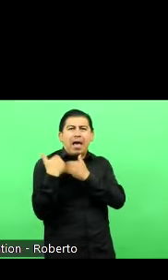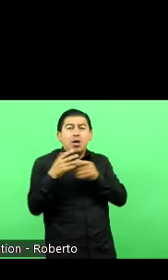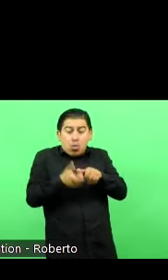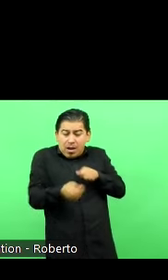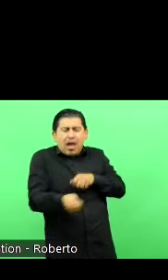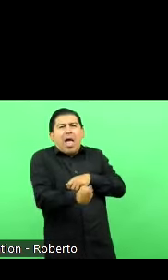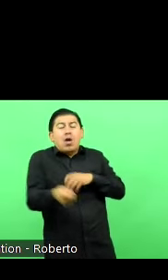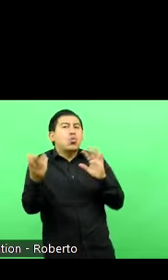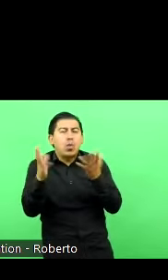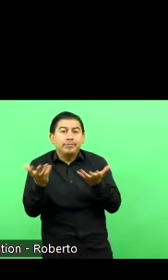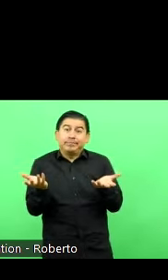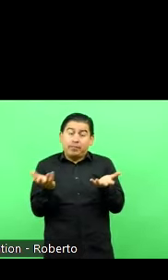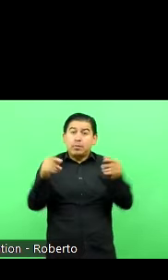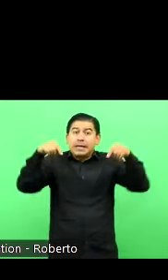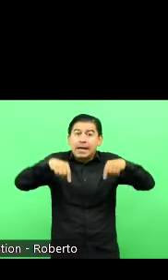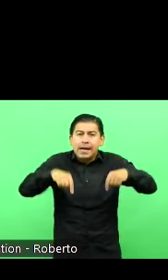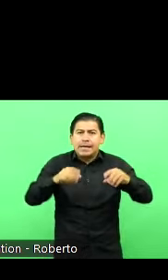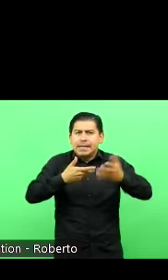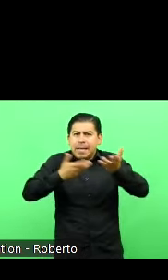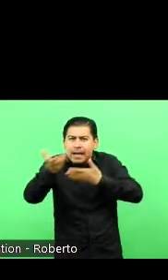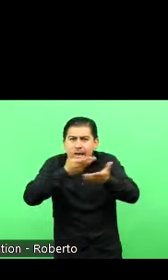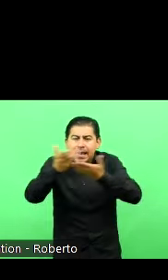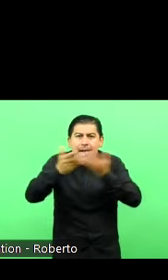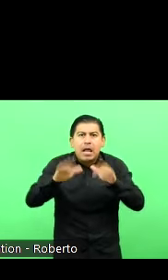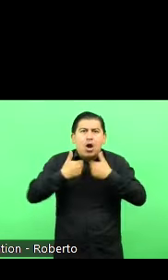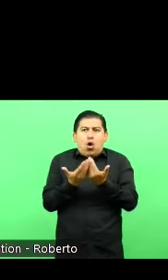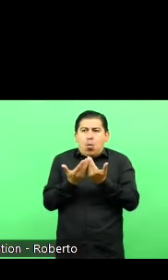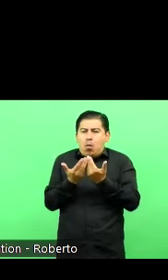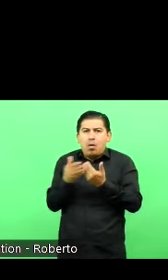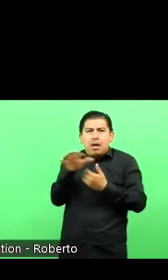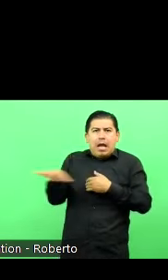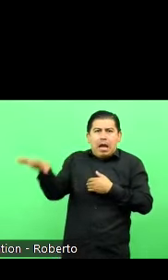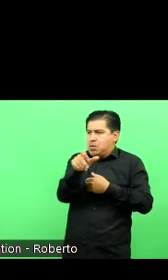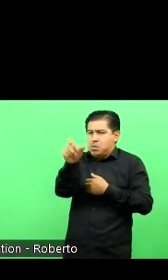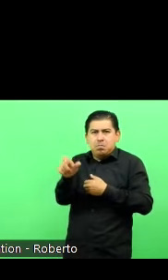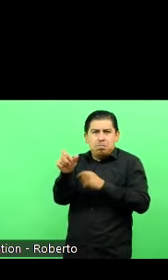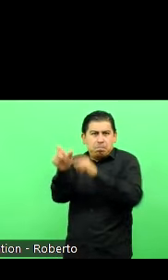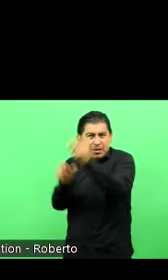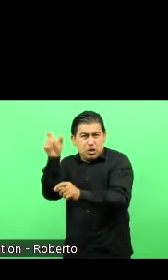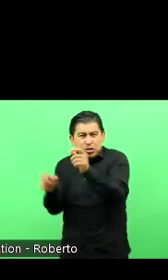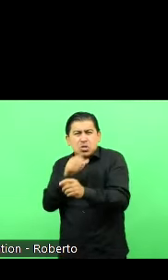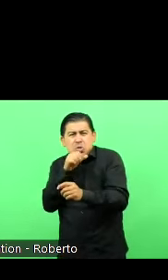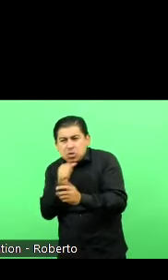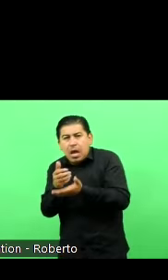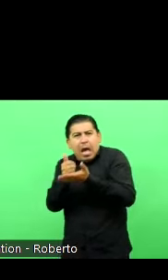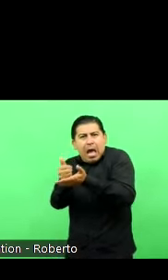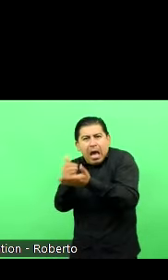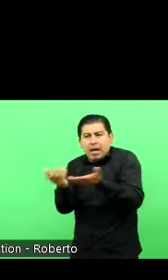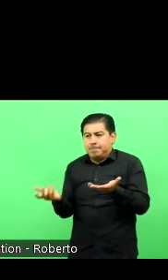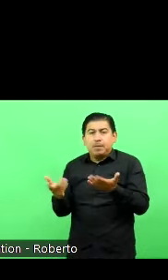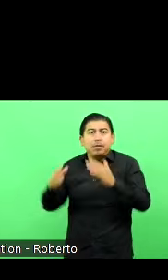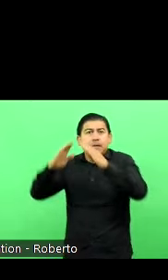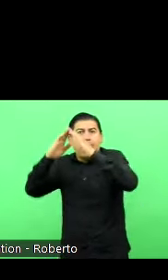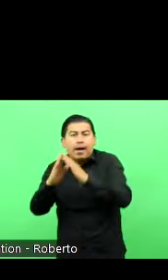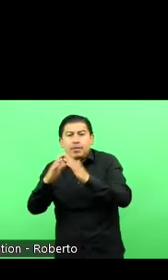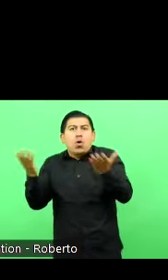health, social services, transportation, housing, communications, and emergency management, among